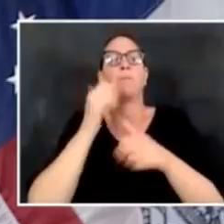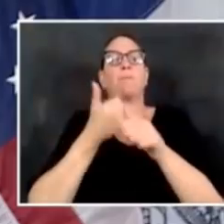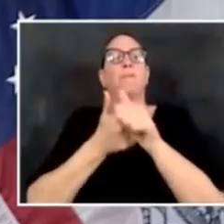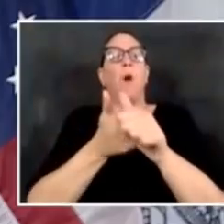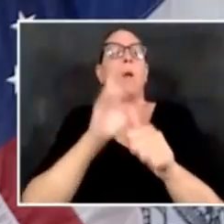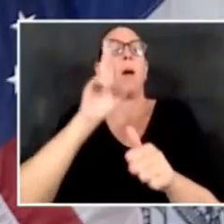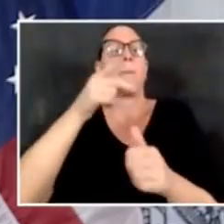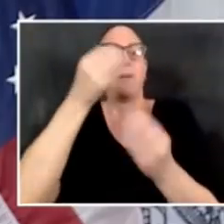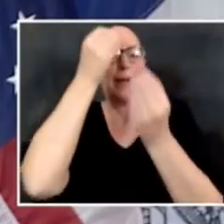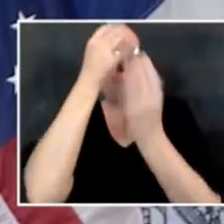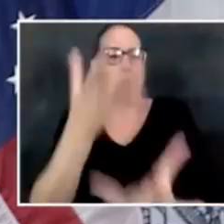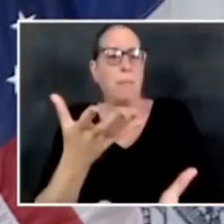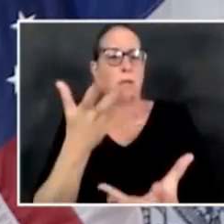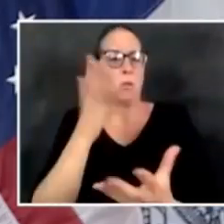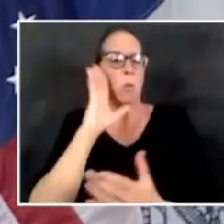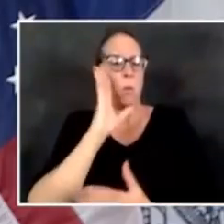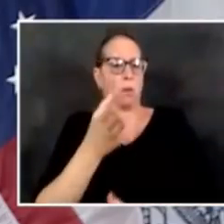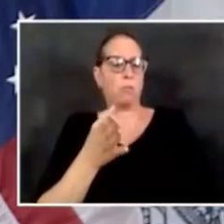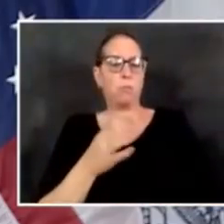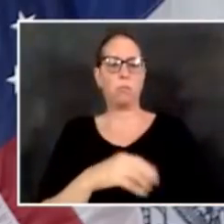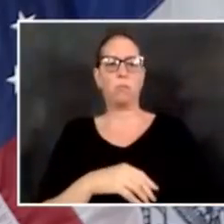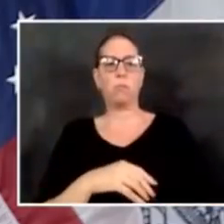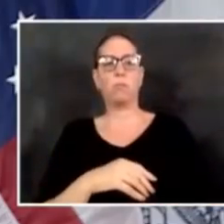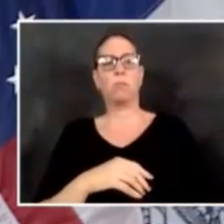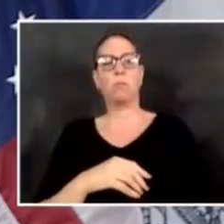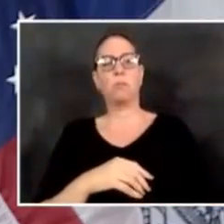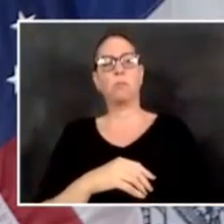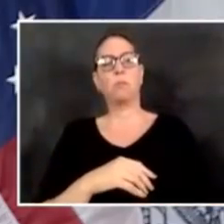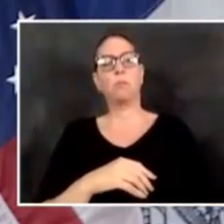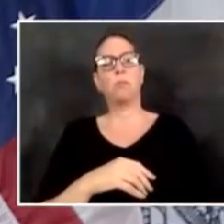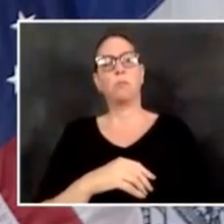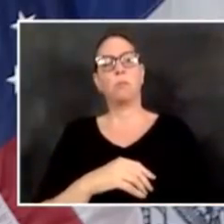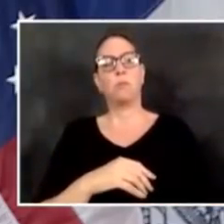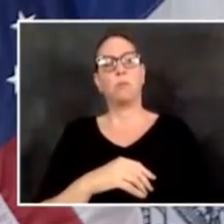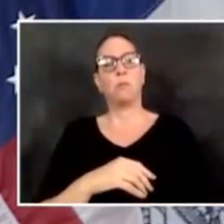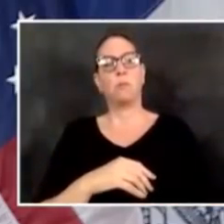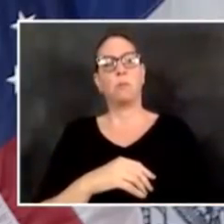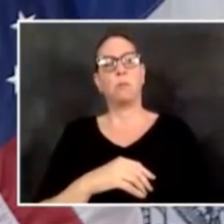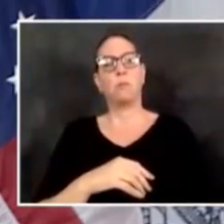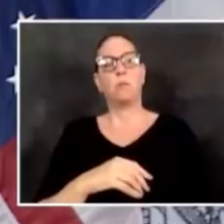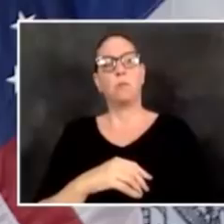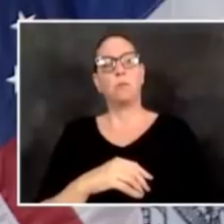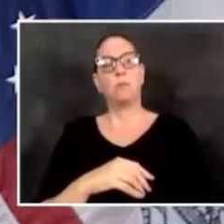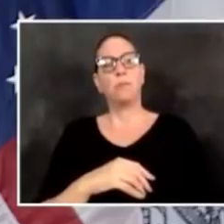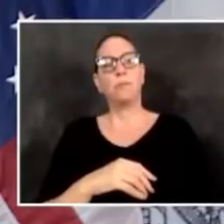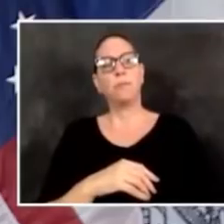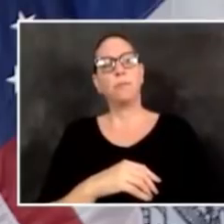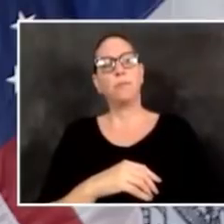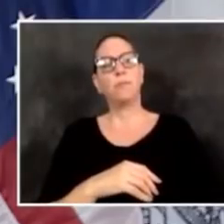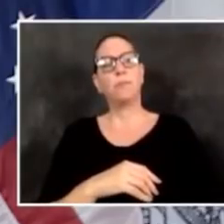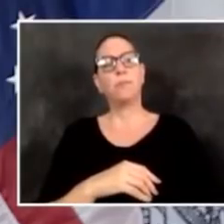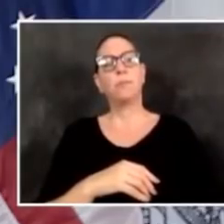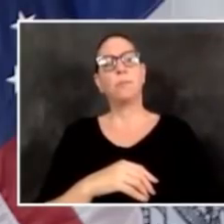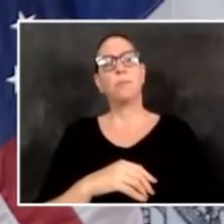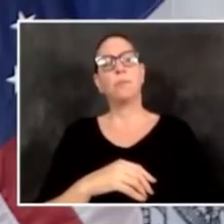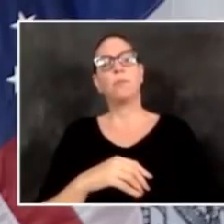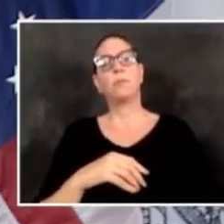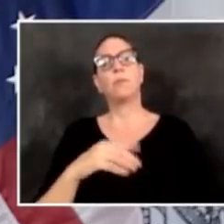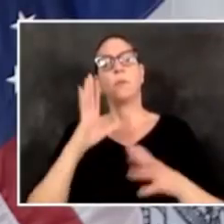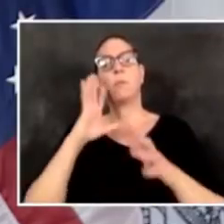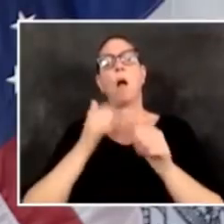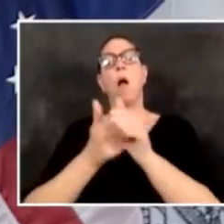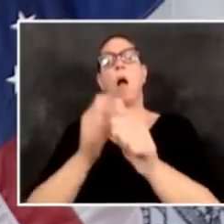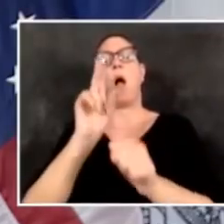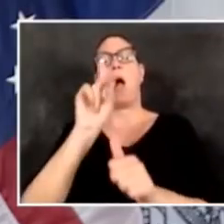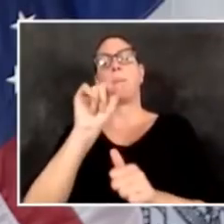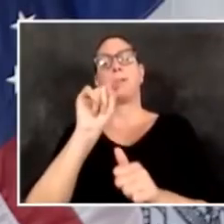We need to make sure that everyone is protected. So we'll also get you an update on what's going on with the hotels in terms of